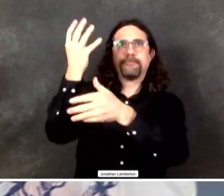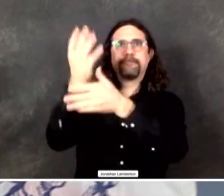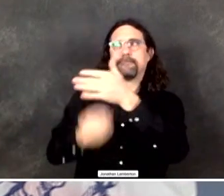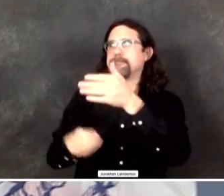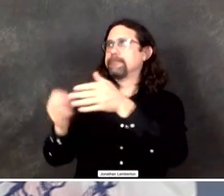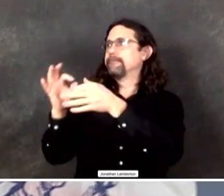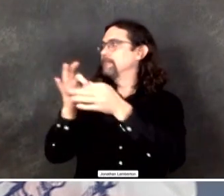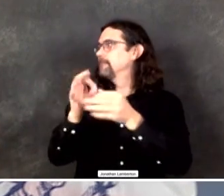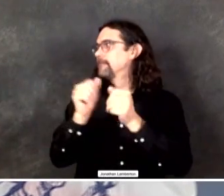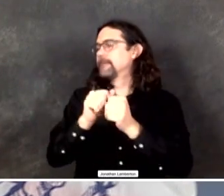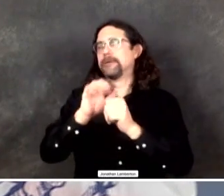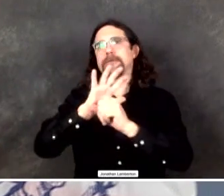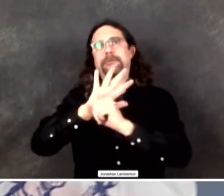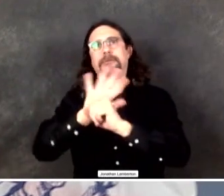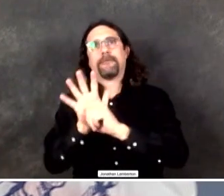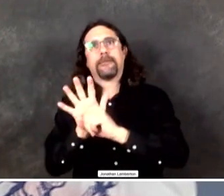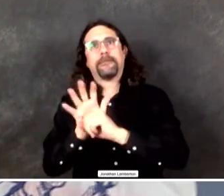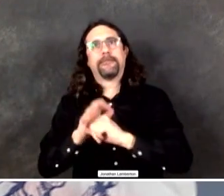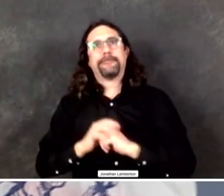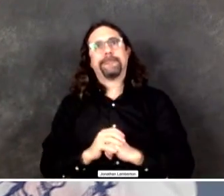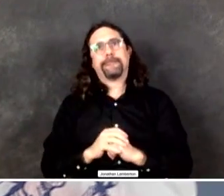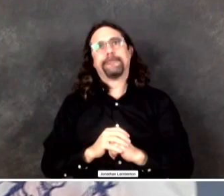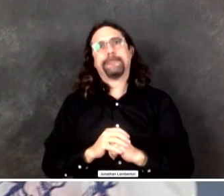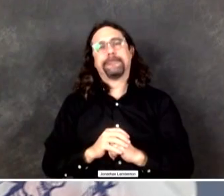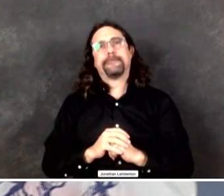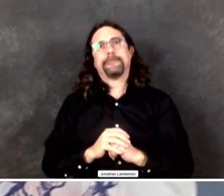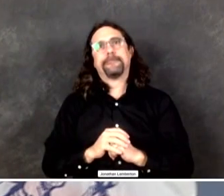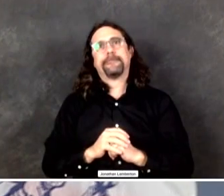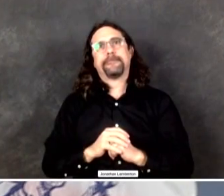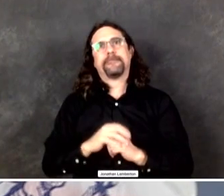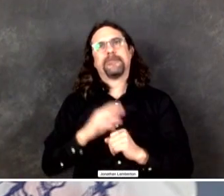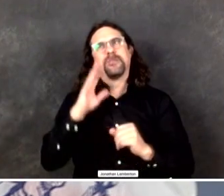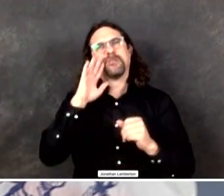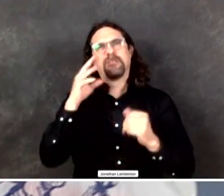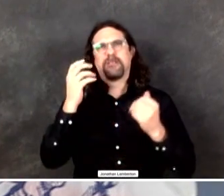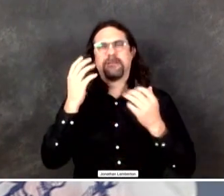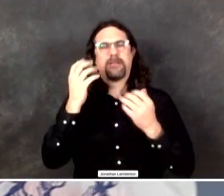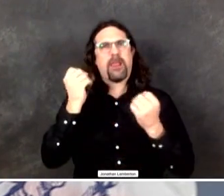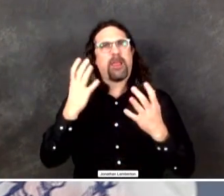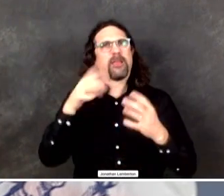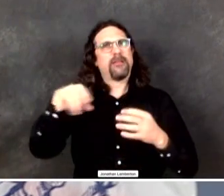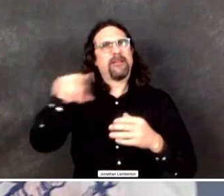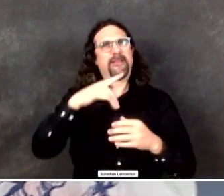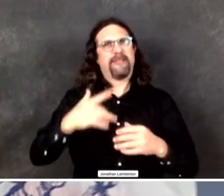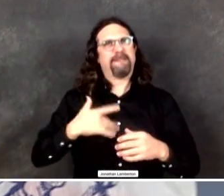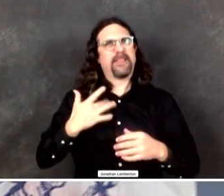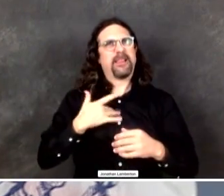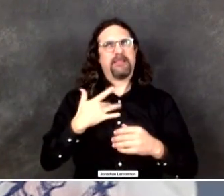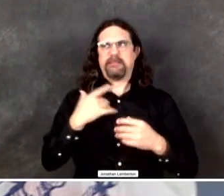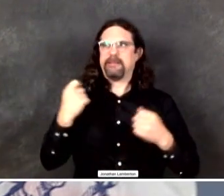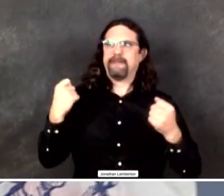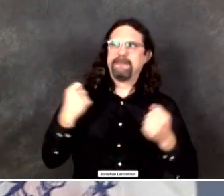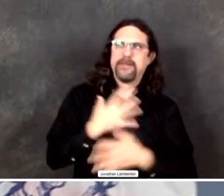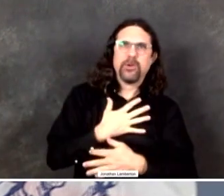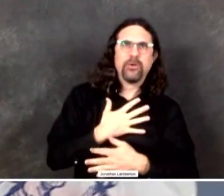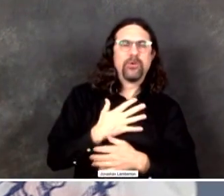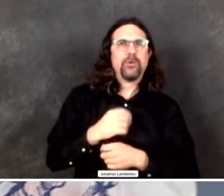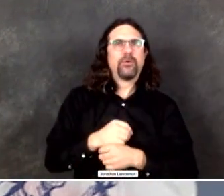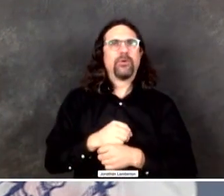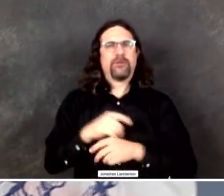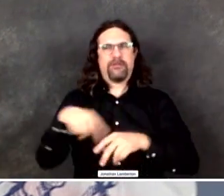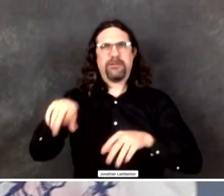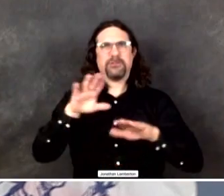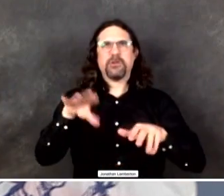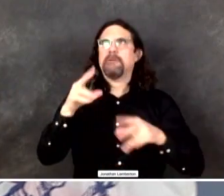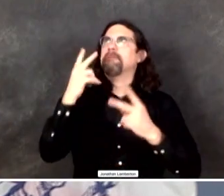On top of that, think of what children are going through when they can only spend a little bit of time outdoors. They can't really see their